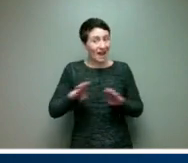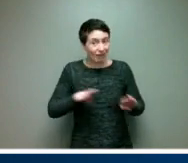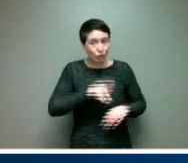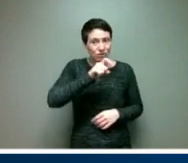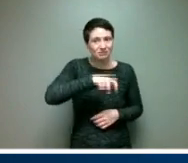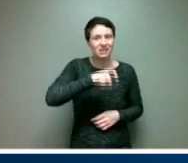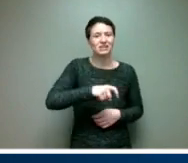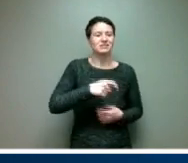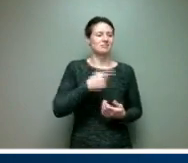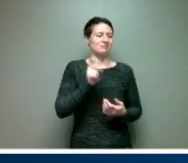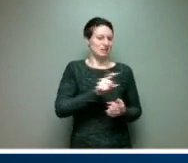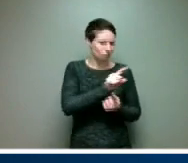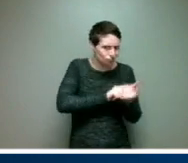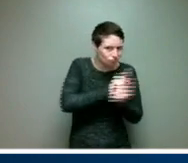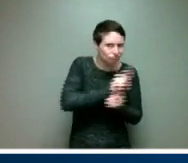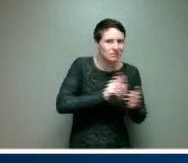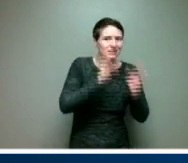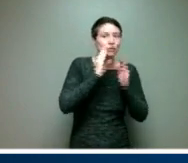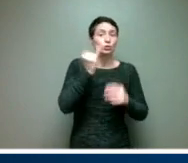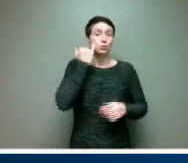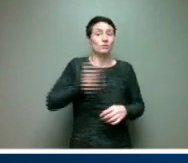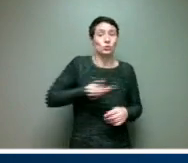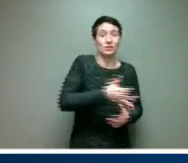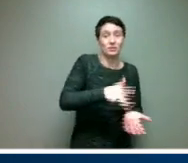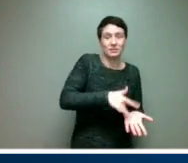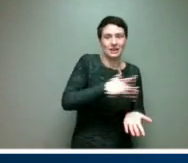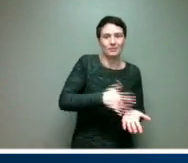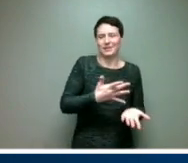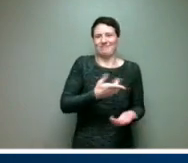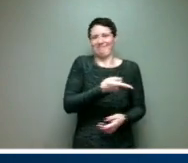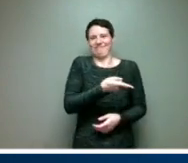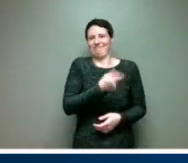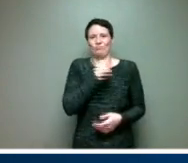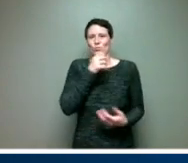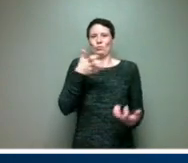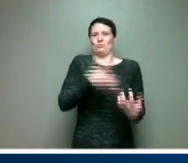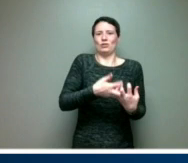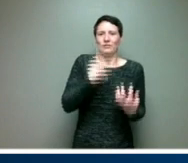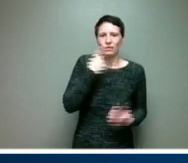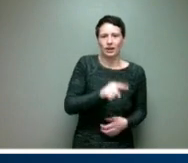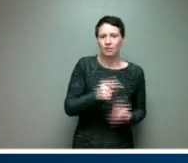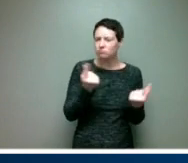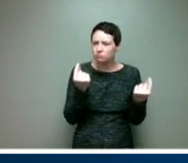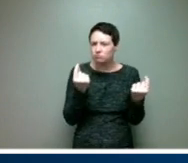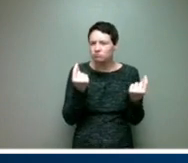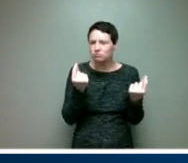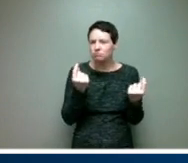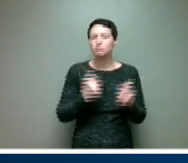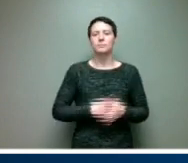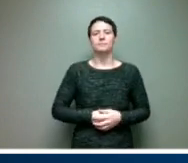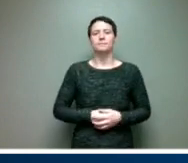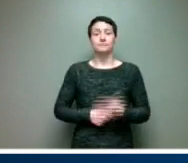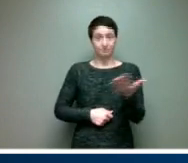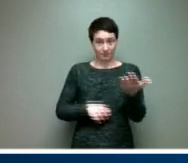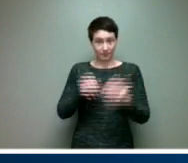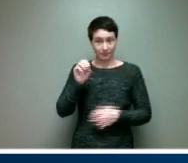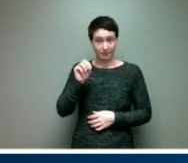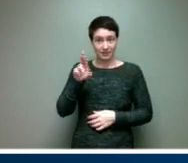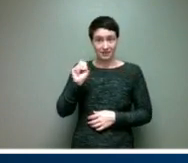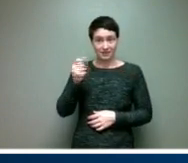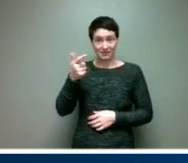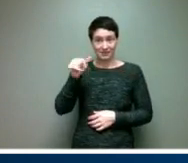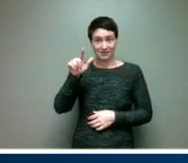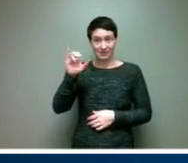might not be the right way to help with that. Mrs. Gillison? Well, yes. Thank you for that